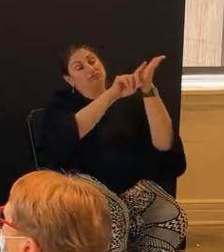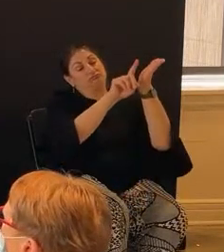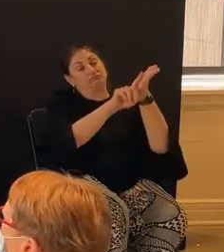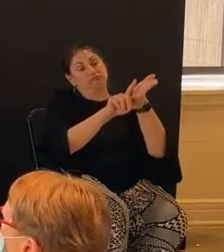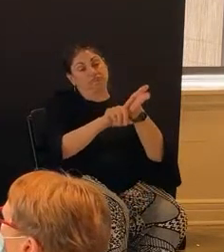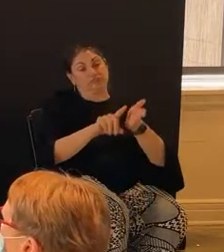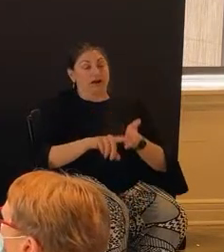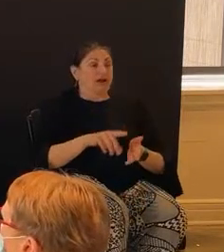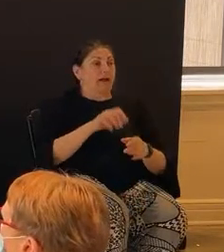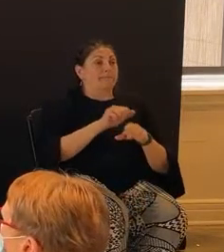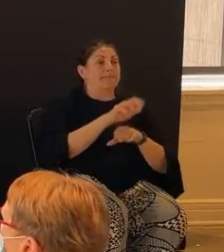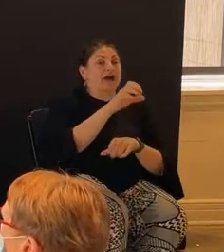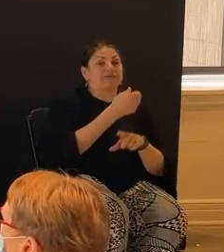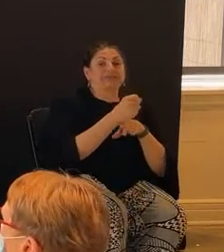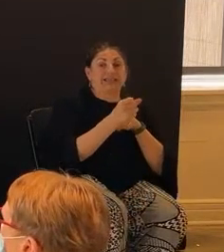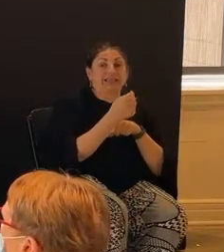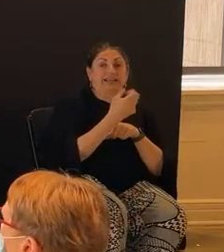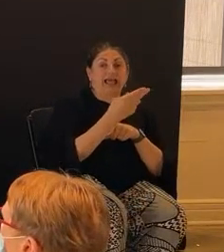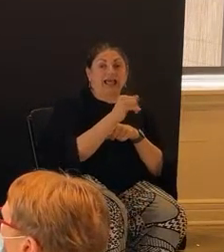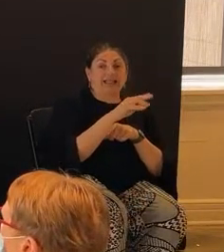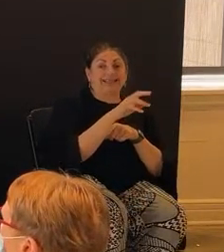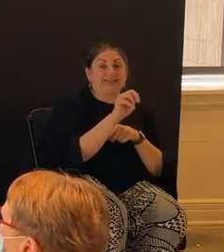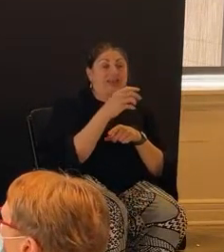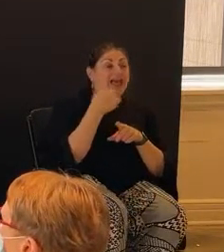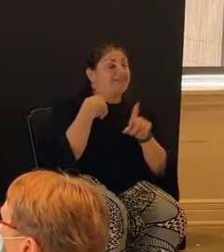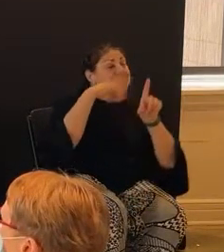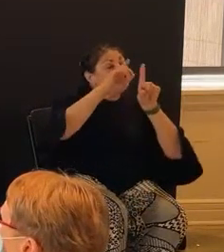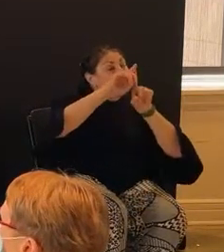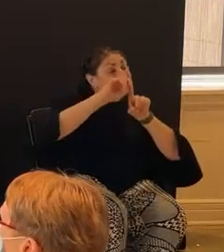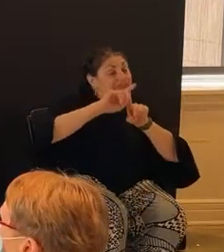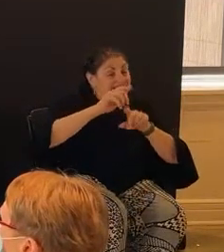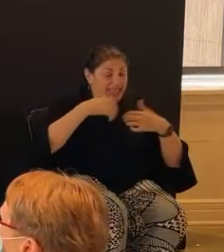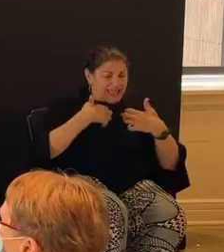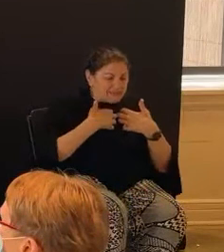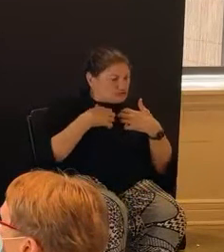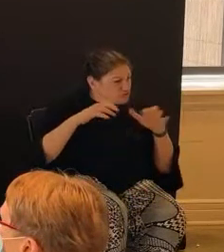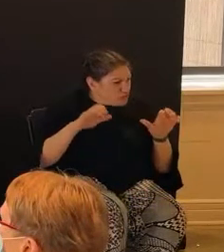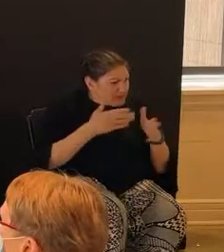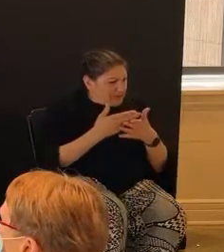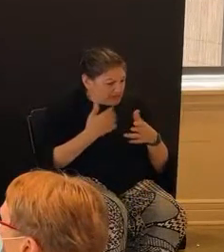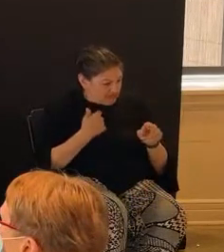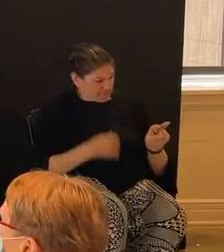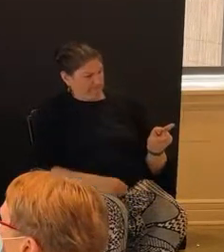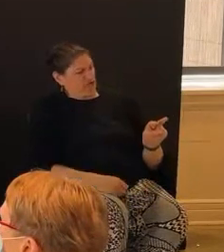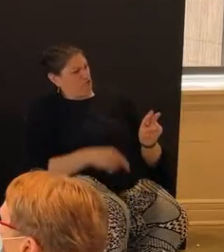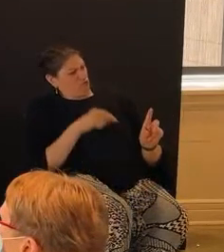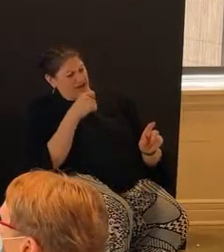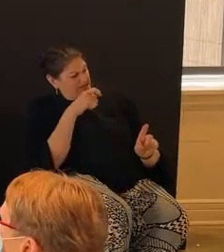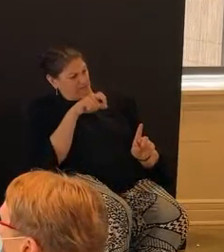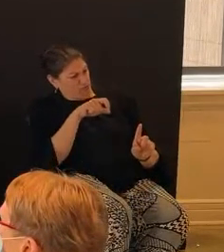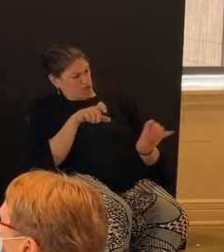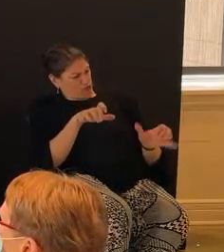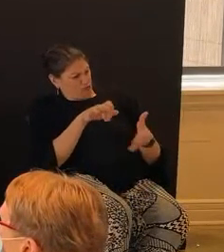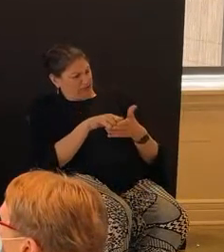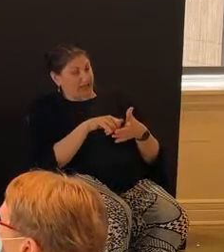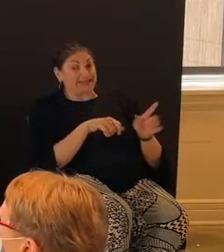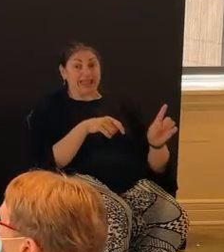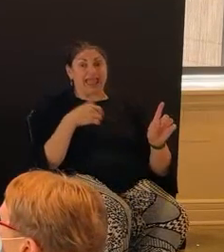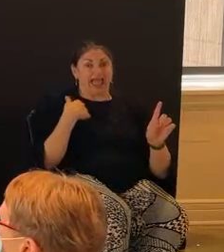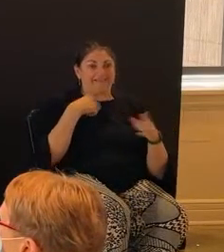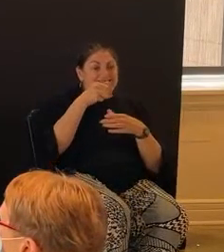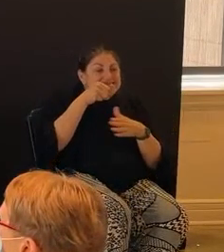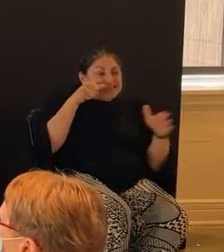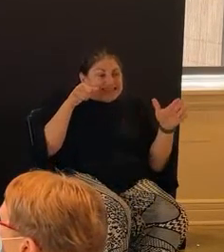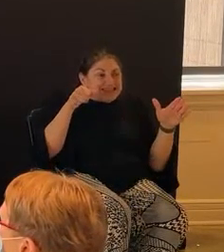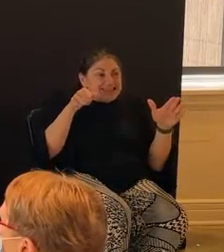of animals that were doing things that they weren't really supposed to do, showing these kind of hidden capacities that nobody had thought they had. This is a picture